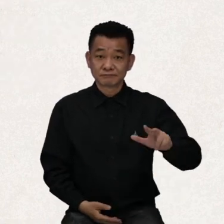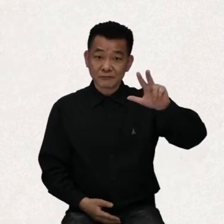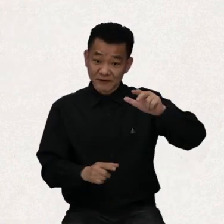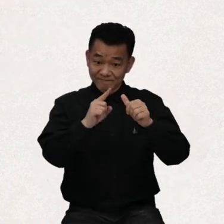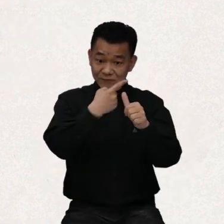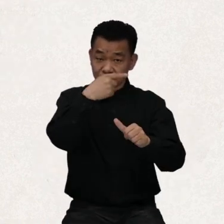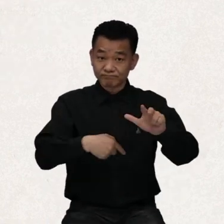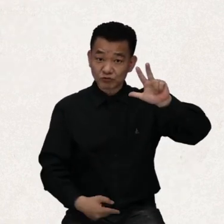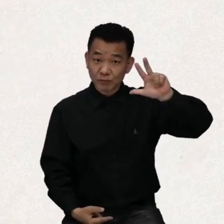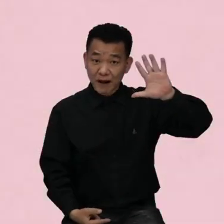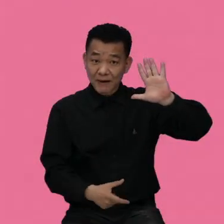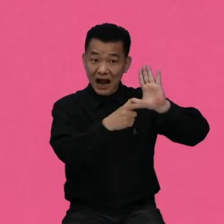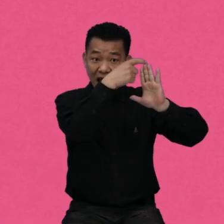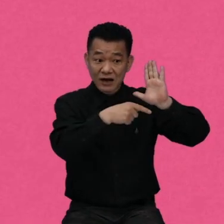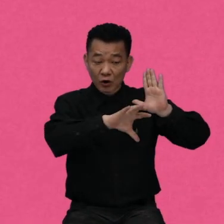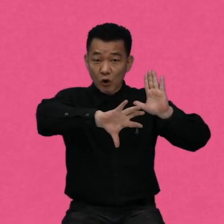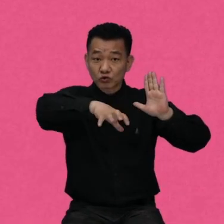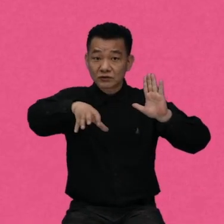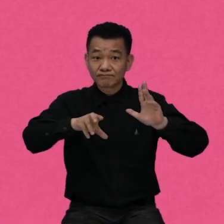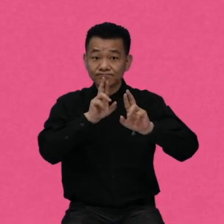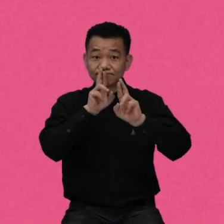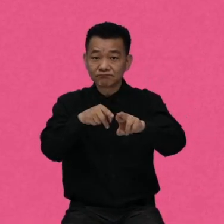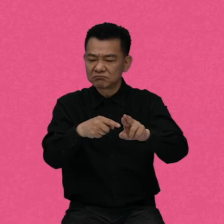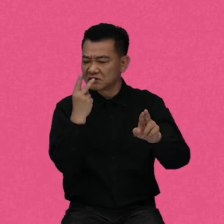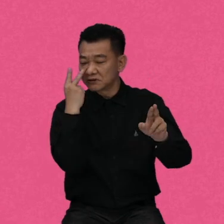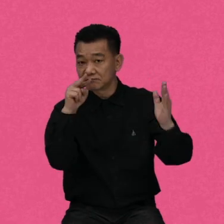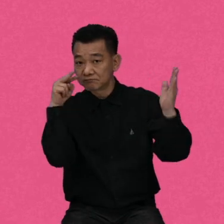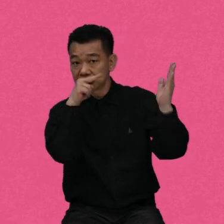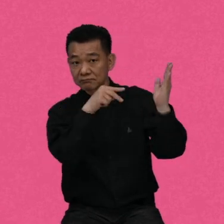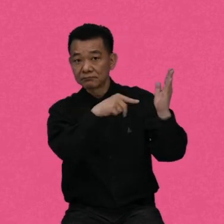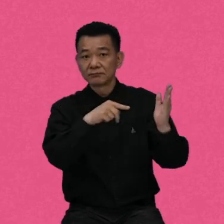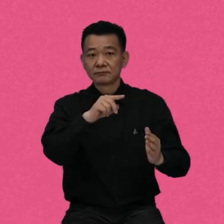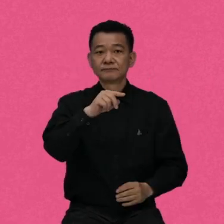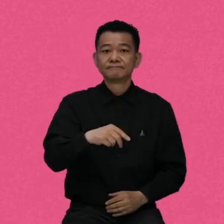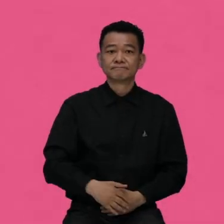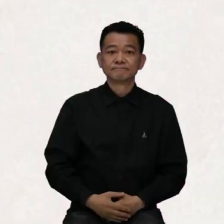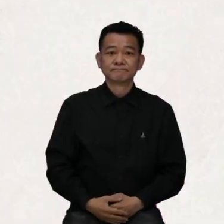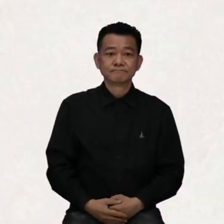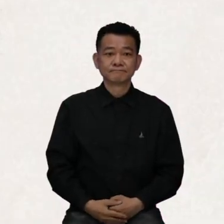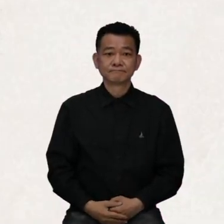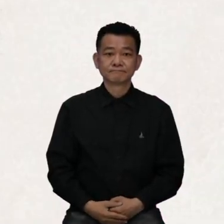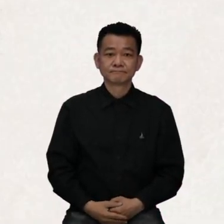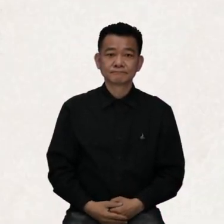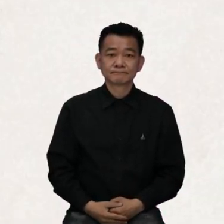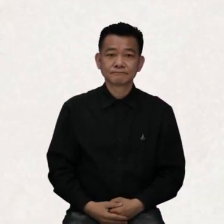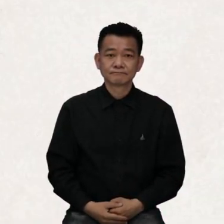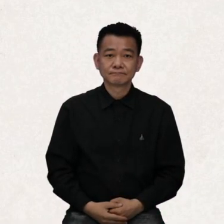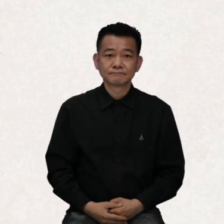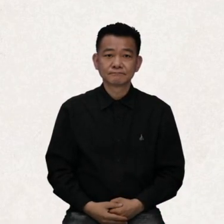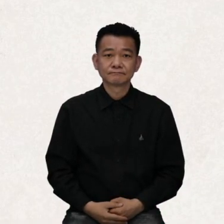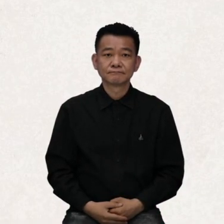Then, shall we first look at the Article 35, Reports by States Parties?